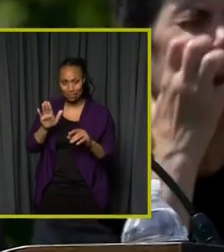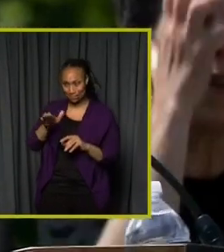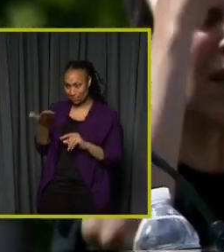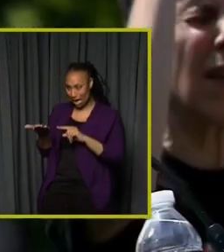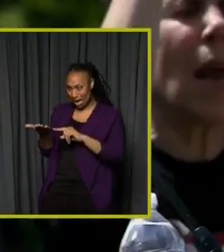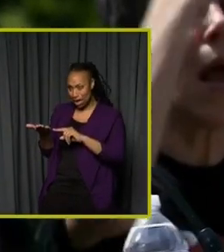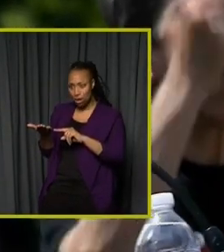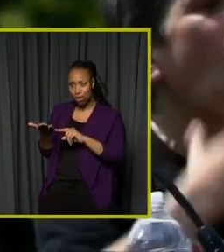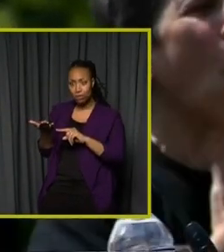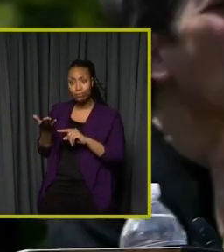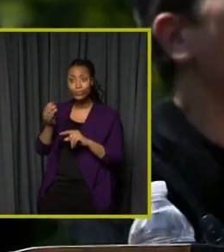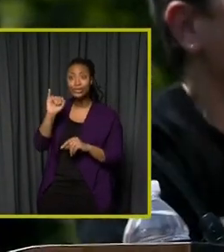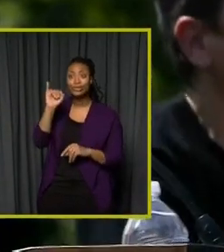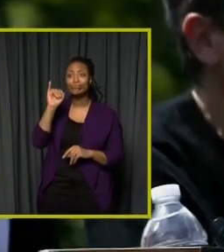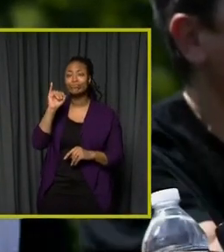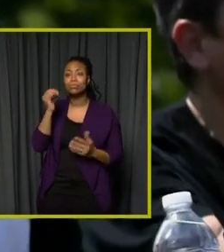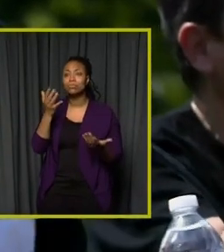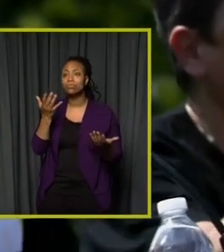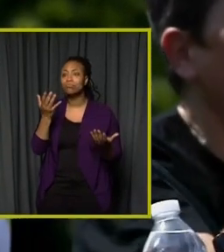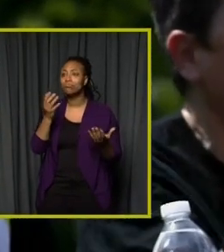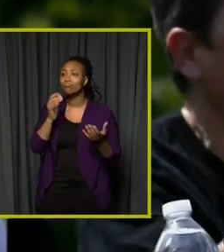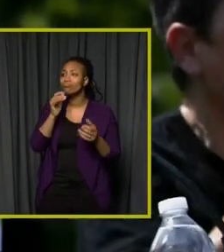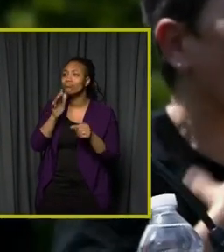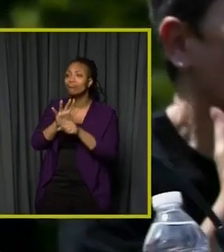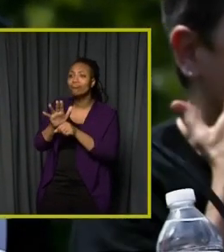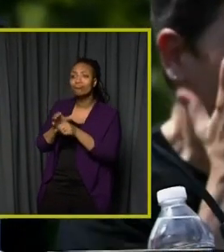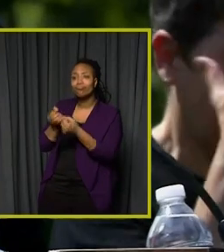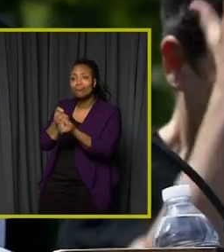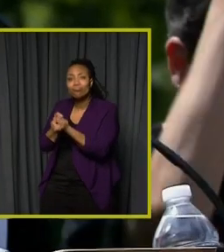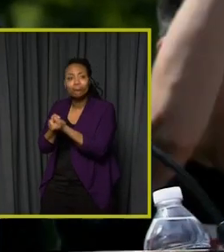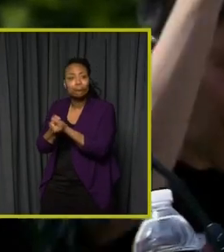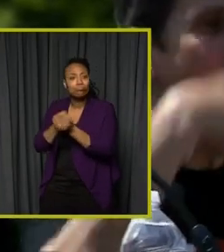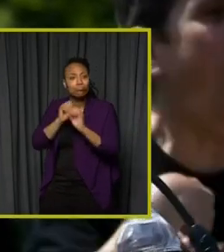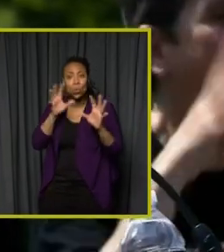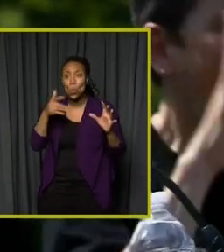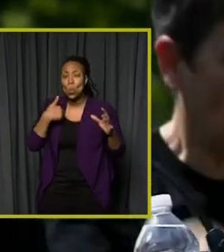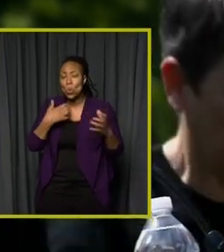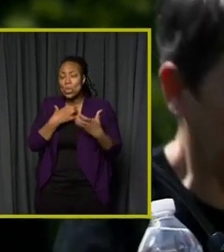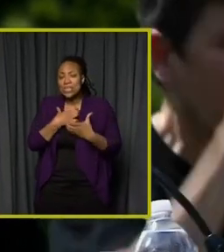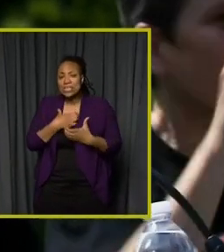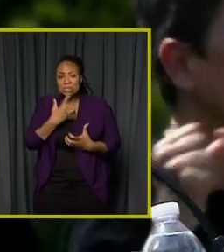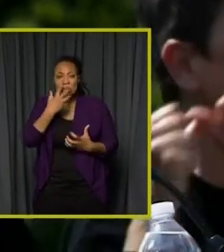wailing because my children my car are no more!